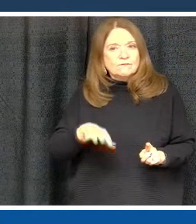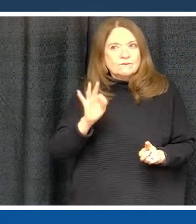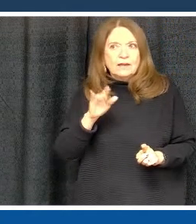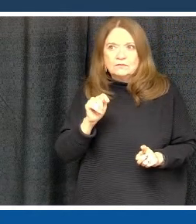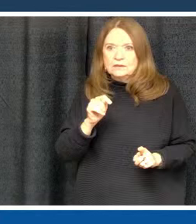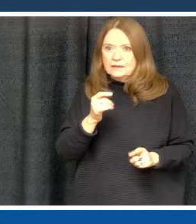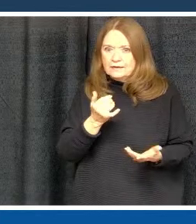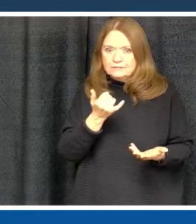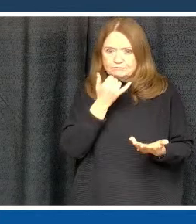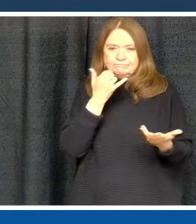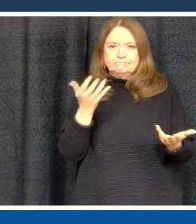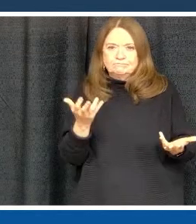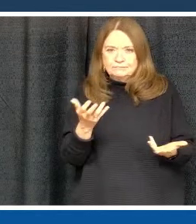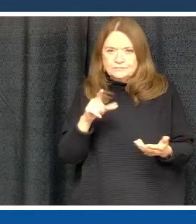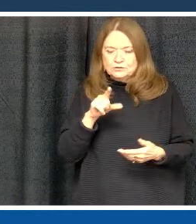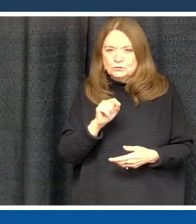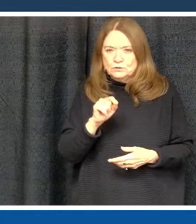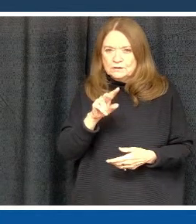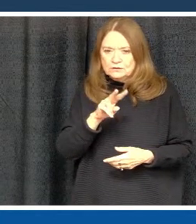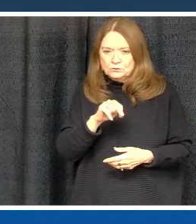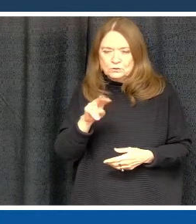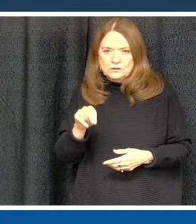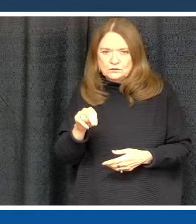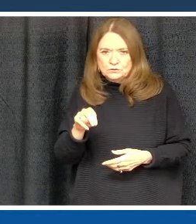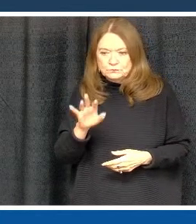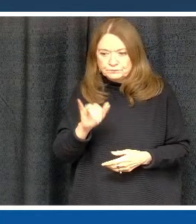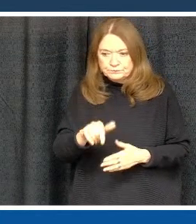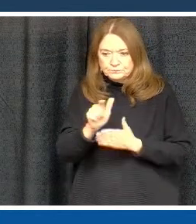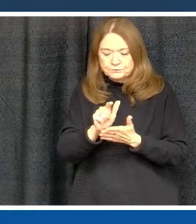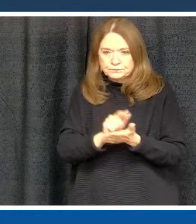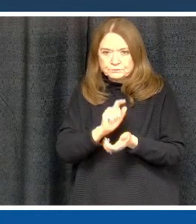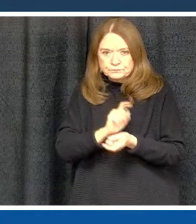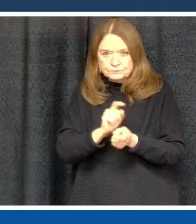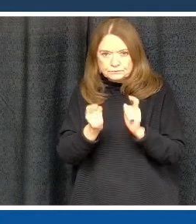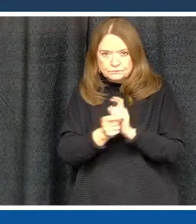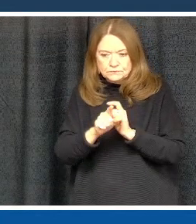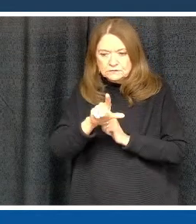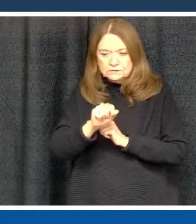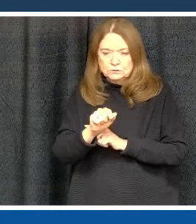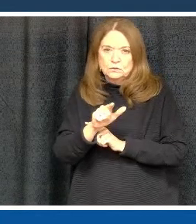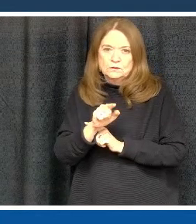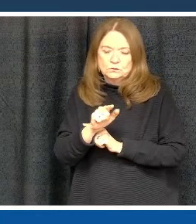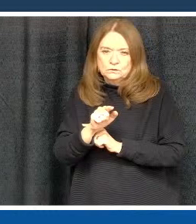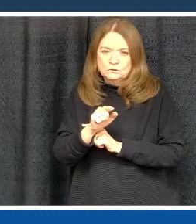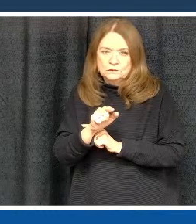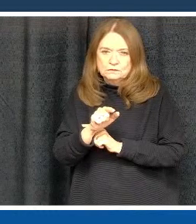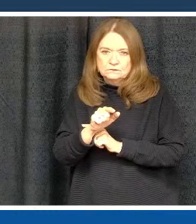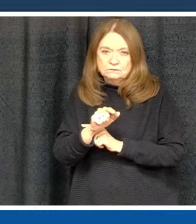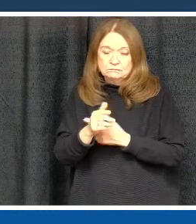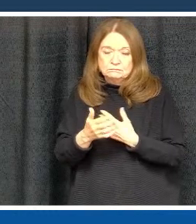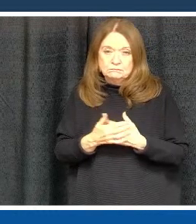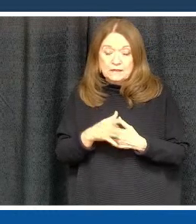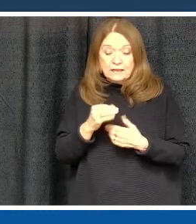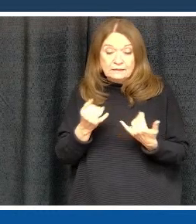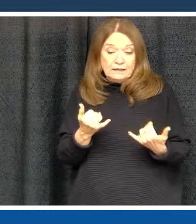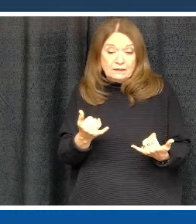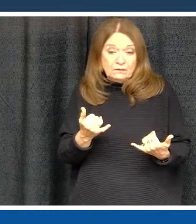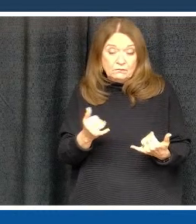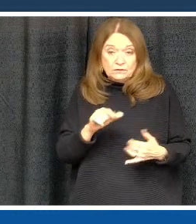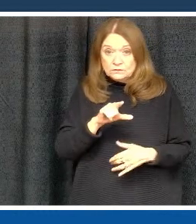of accidentally in 2022 that the law had changed in 2021. And now